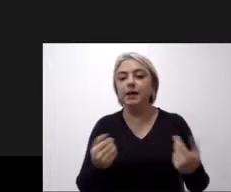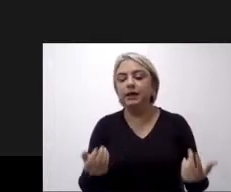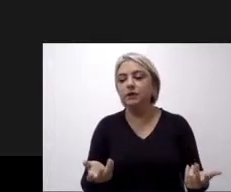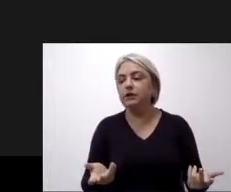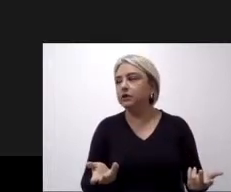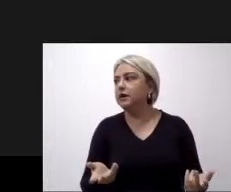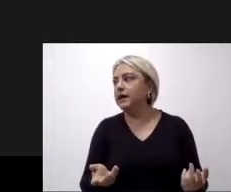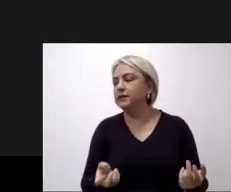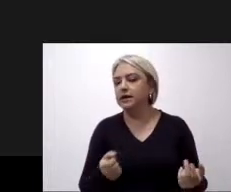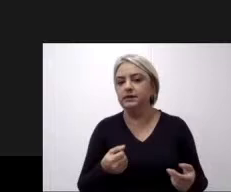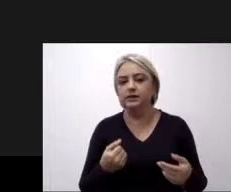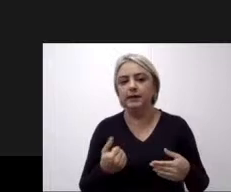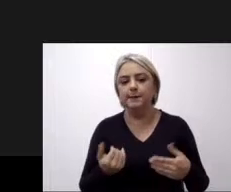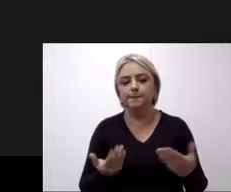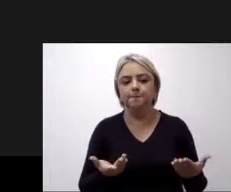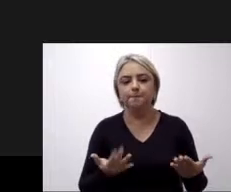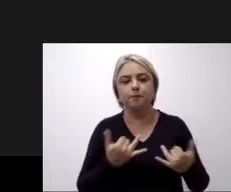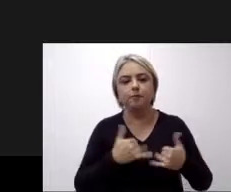gender lens.